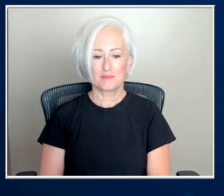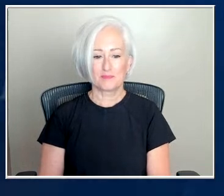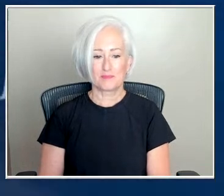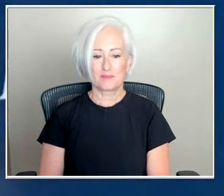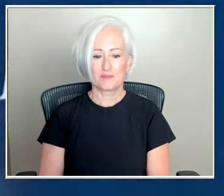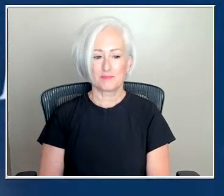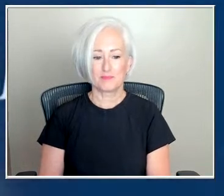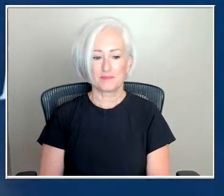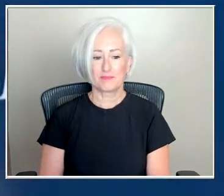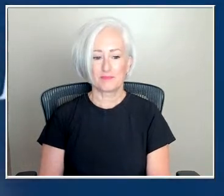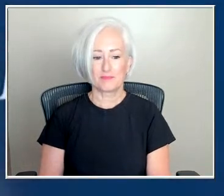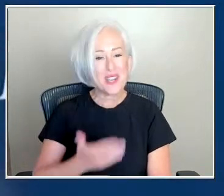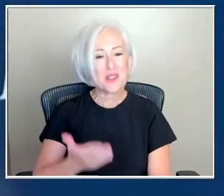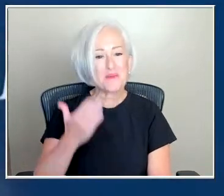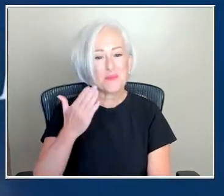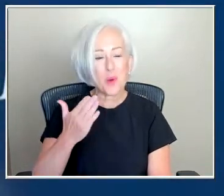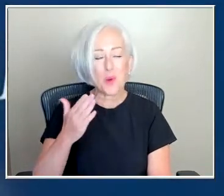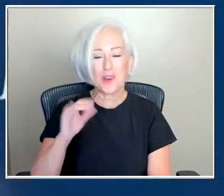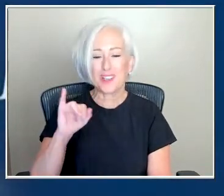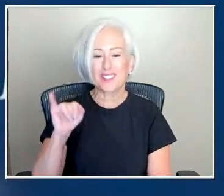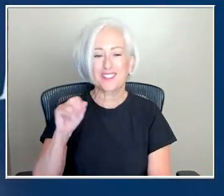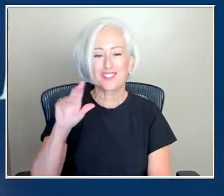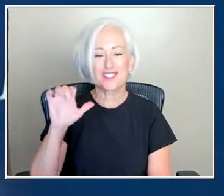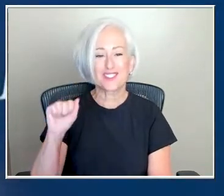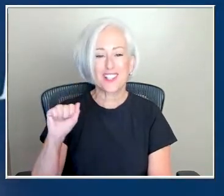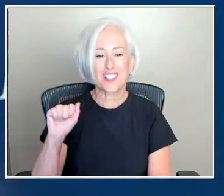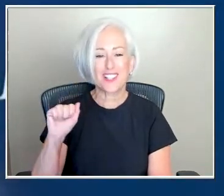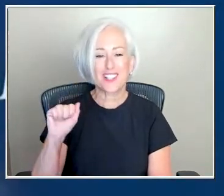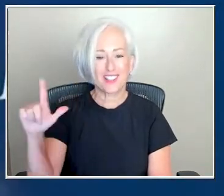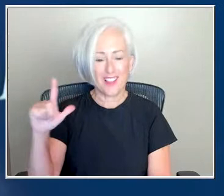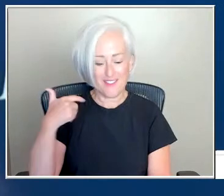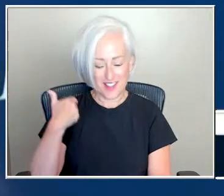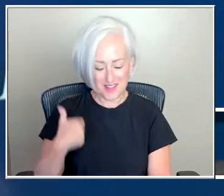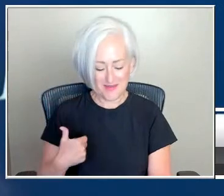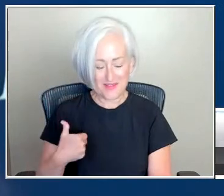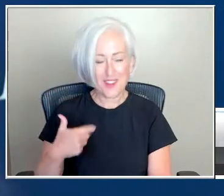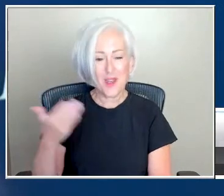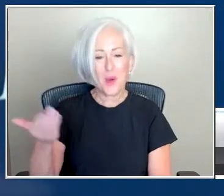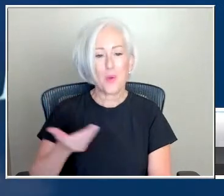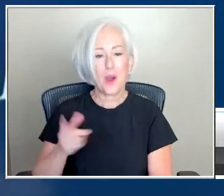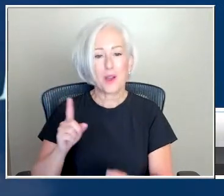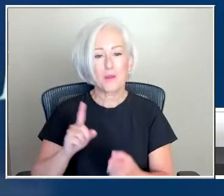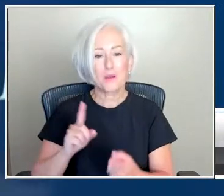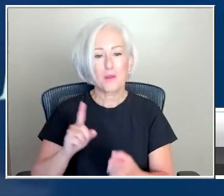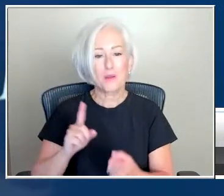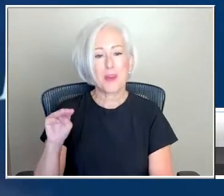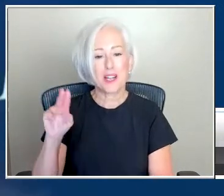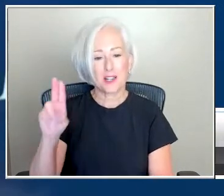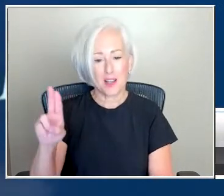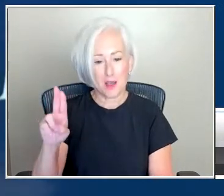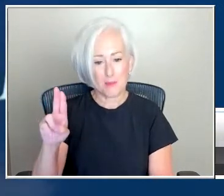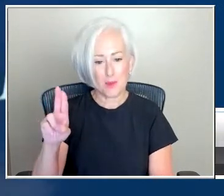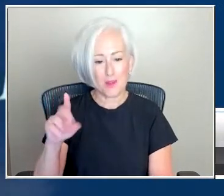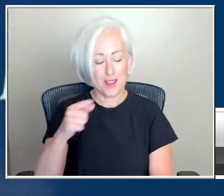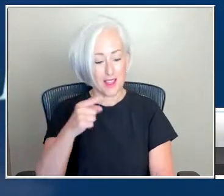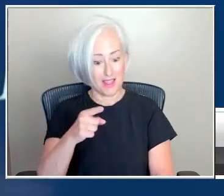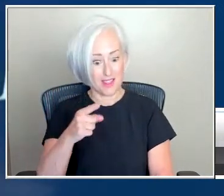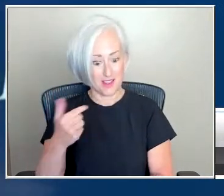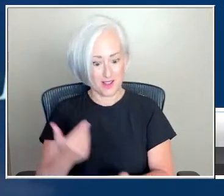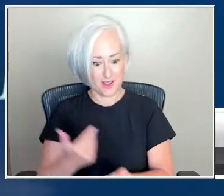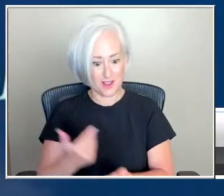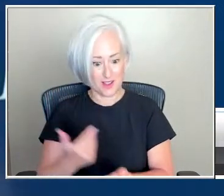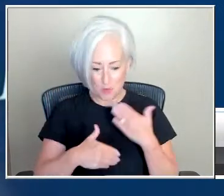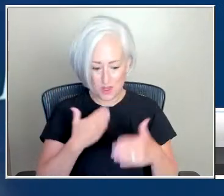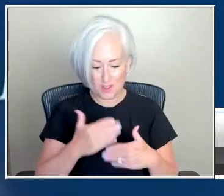Good morning, I'm Jessica Lovell, and welcome to the Morning Medical Update. A remarkable procedure uses sound to burn the